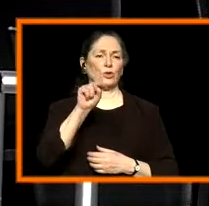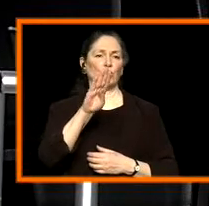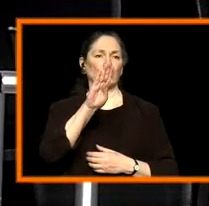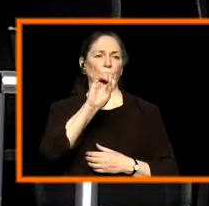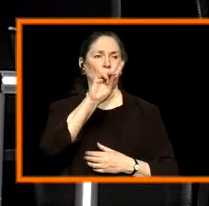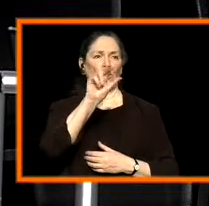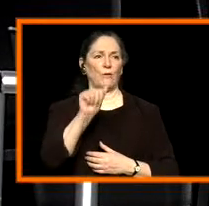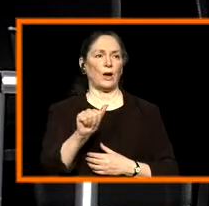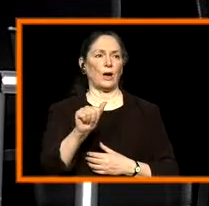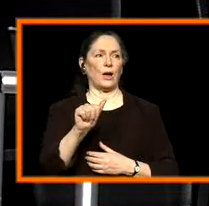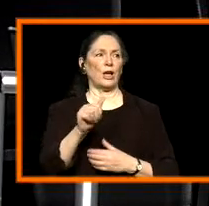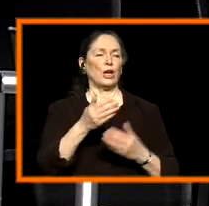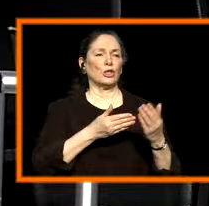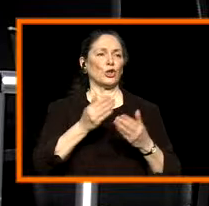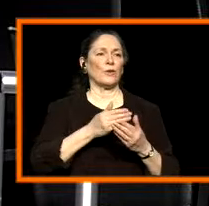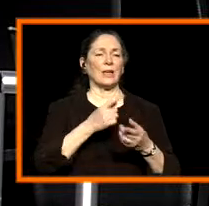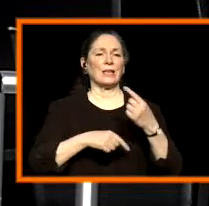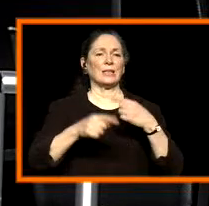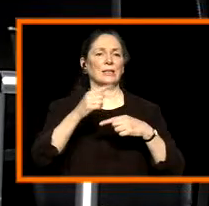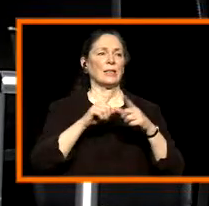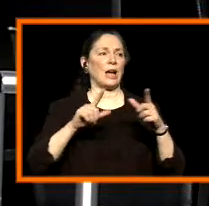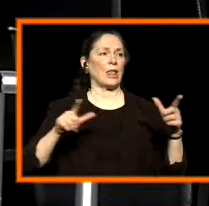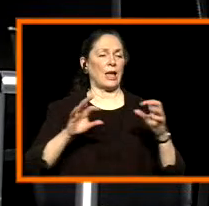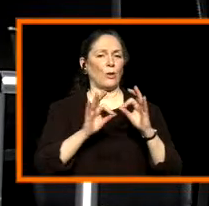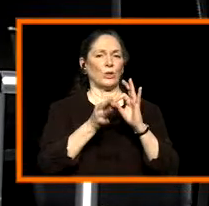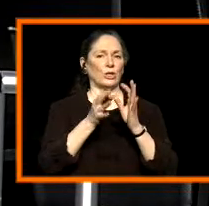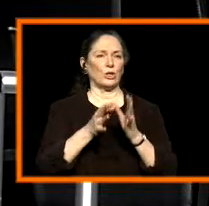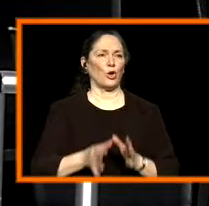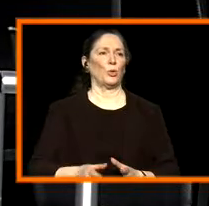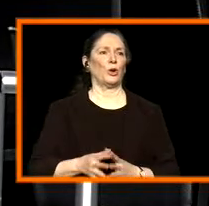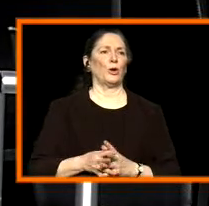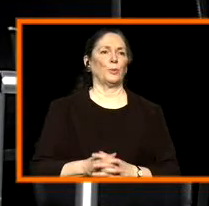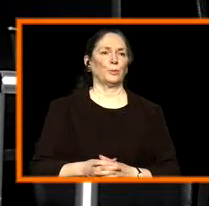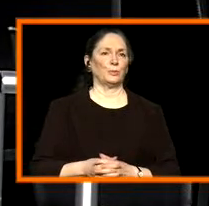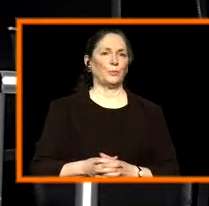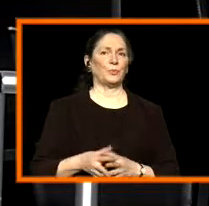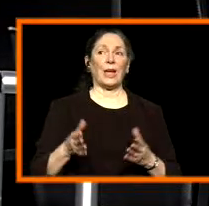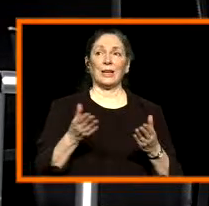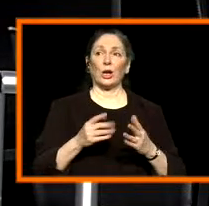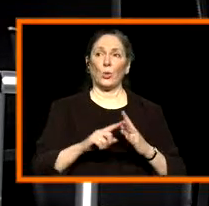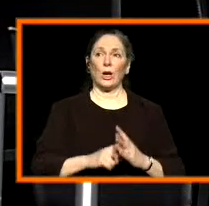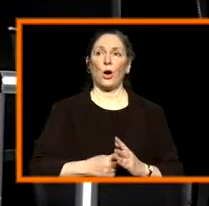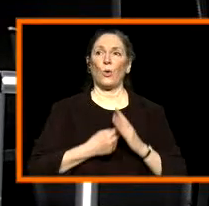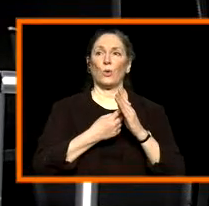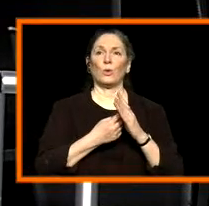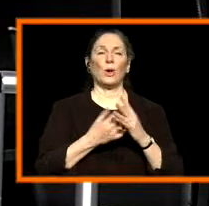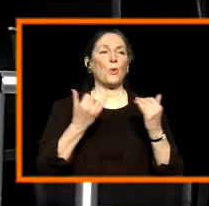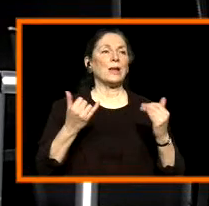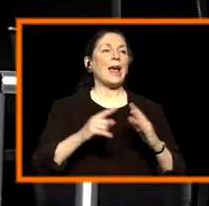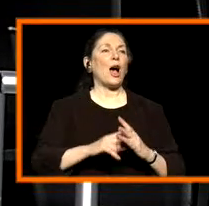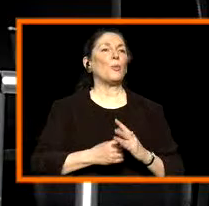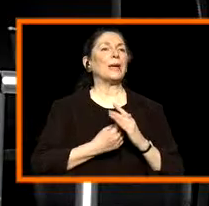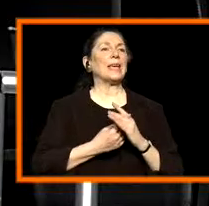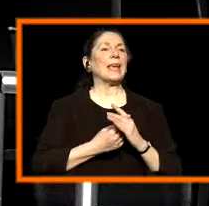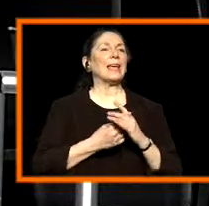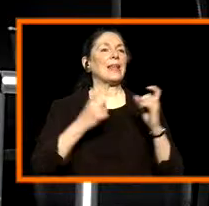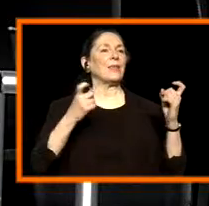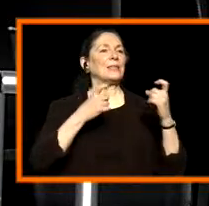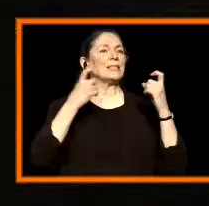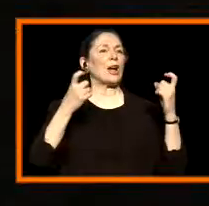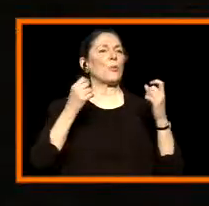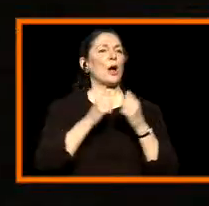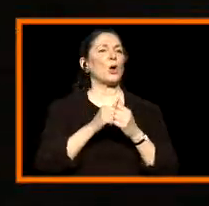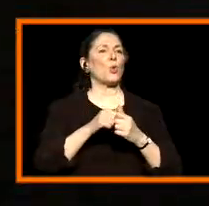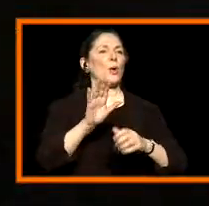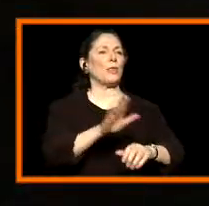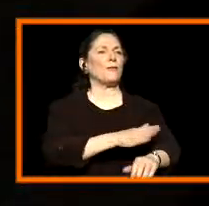Bova, who will serve as our sign language interpreter. And here we go. We now begin the ceremony with